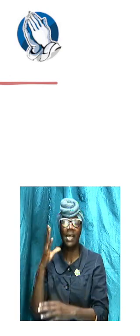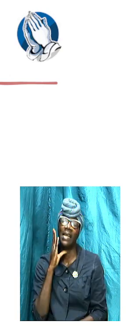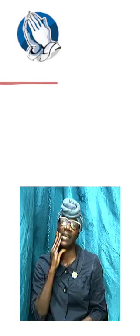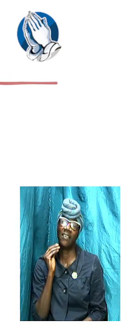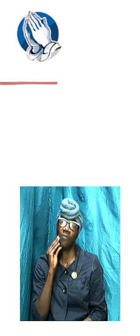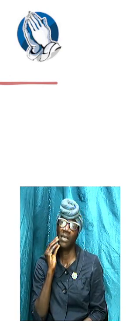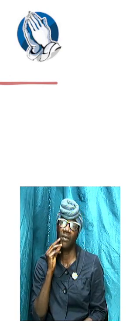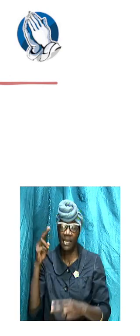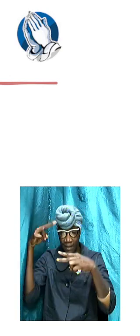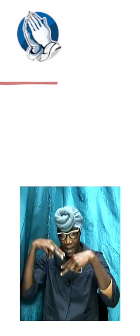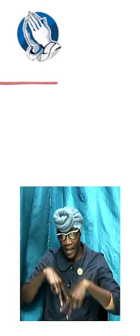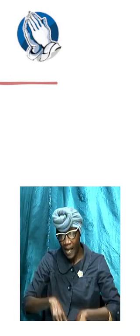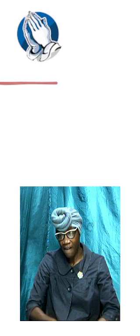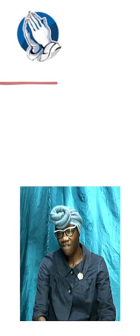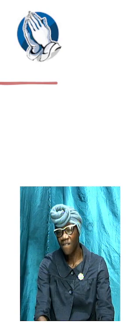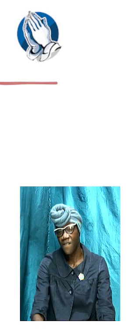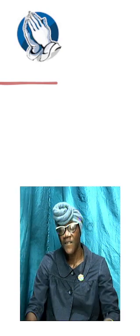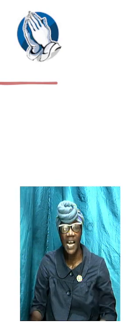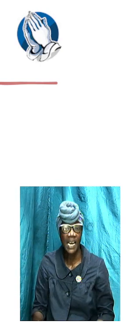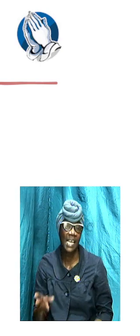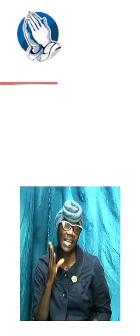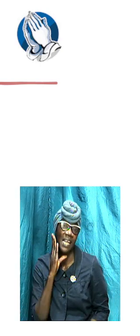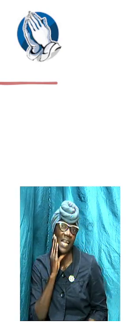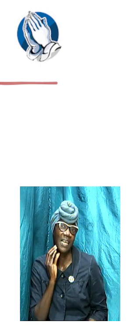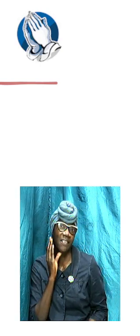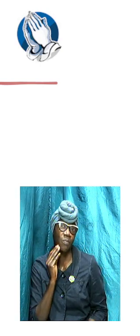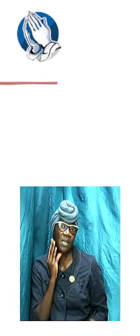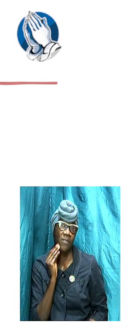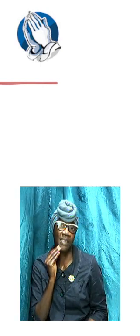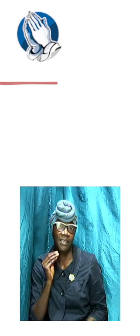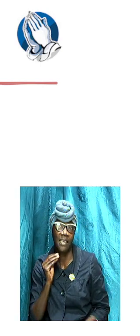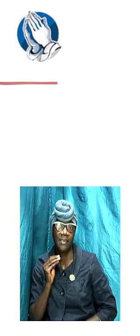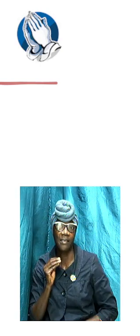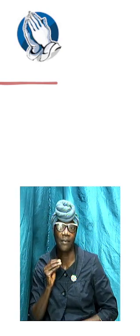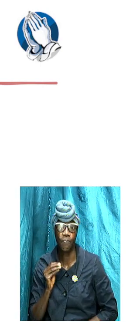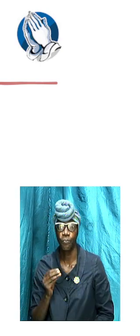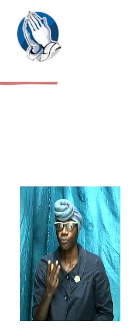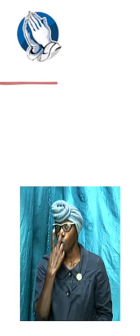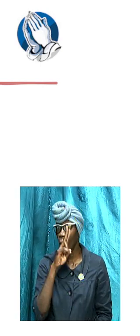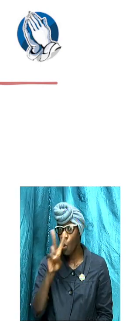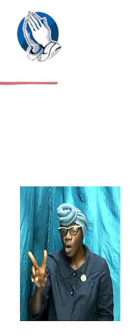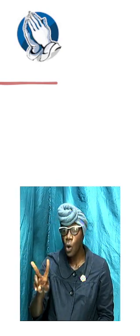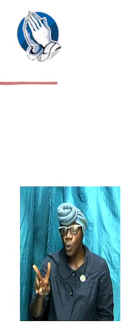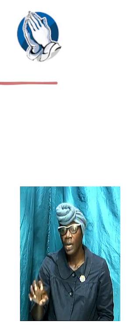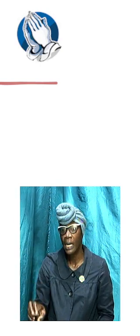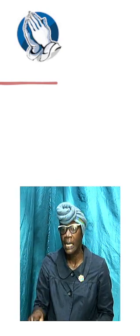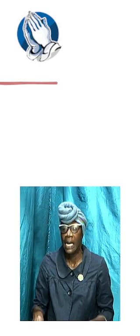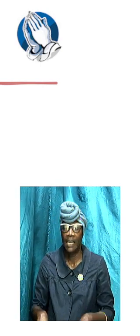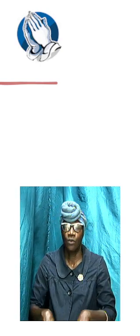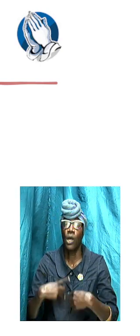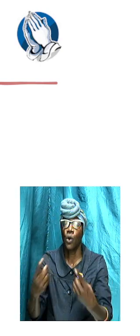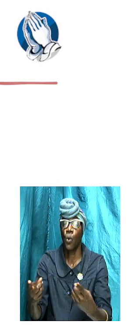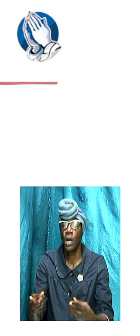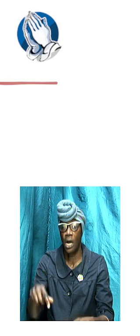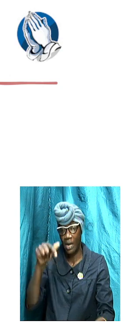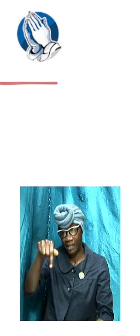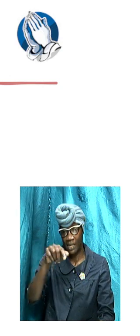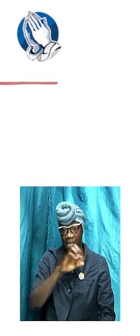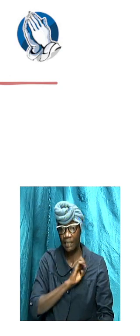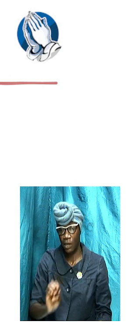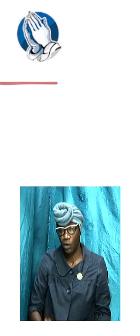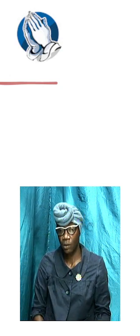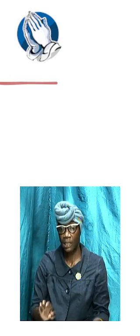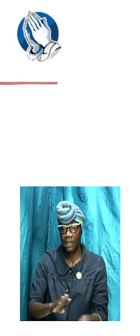to have valley experiences, praise God. We look at the fact that even as we go along this Christian walk, amen,